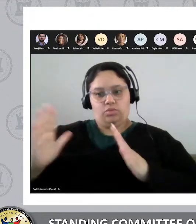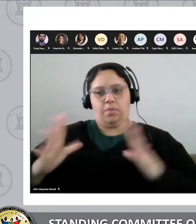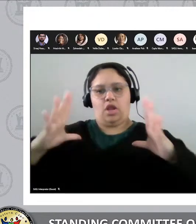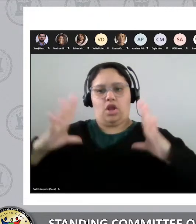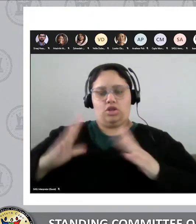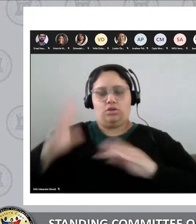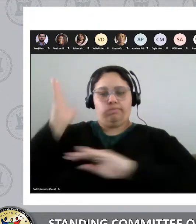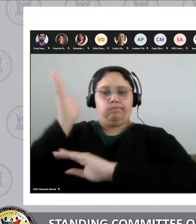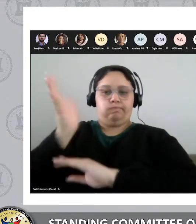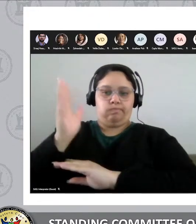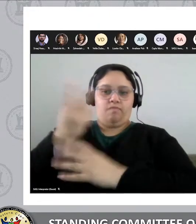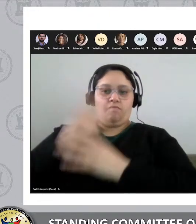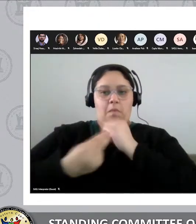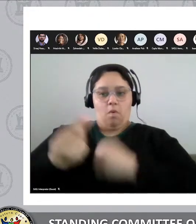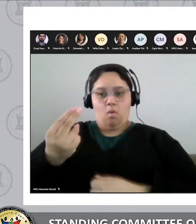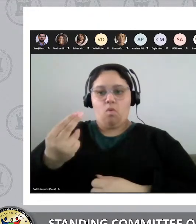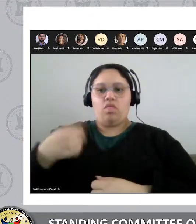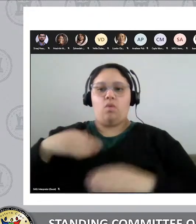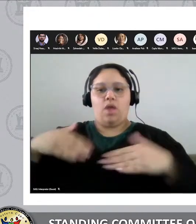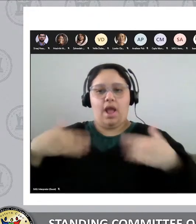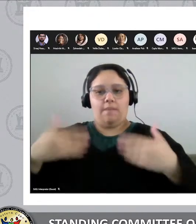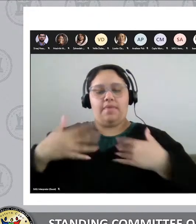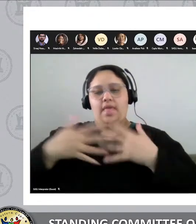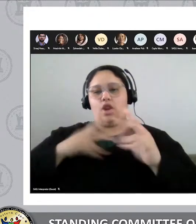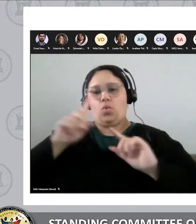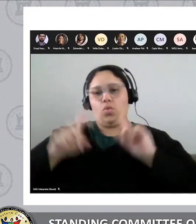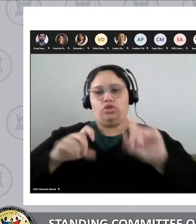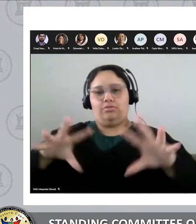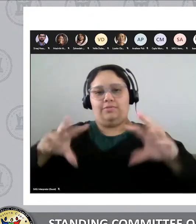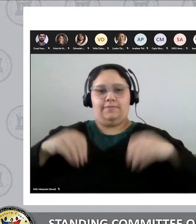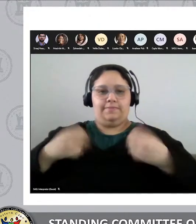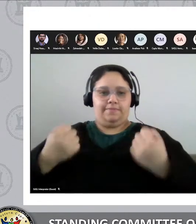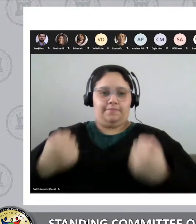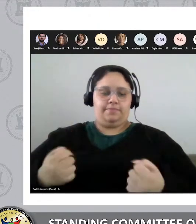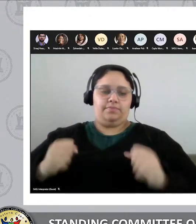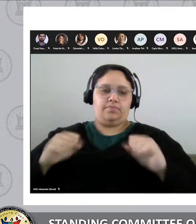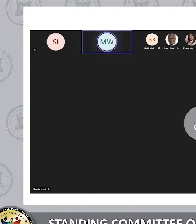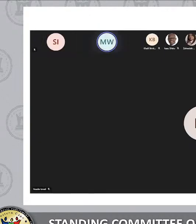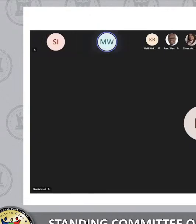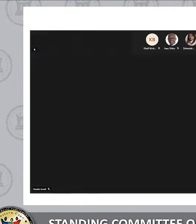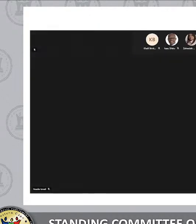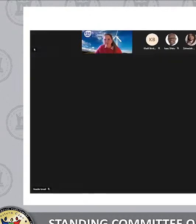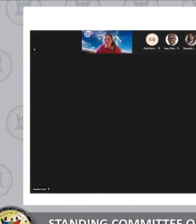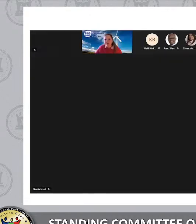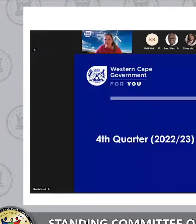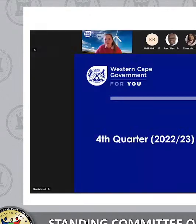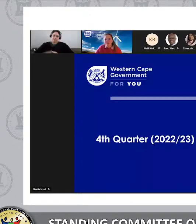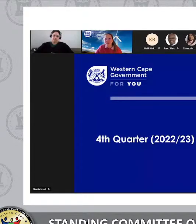presentations in both respects, and I'm happy to take any of your questions. Thank you very much for the invitation.